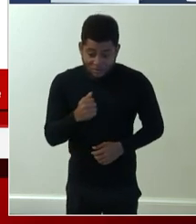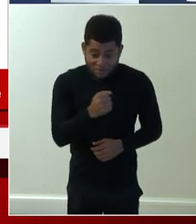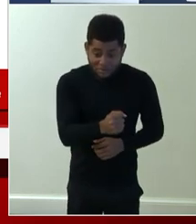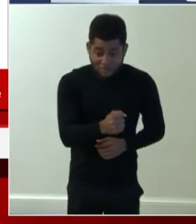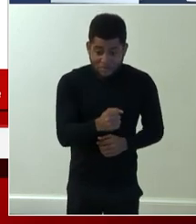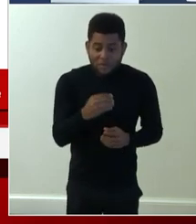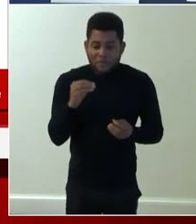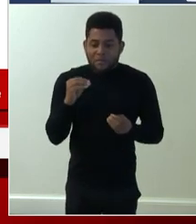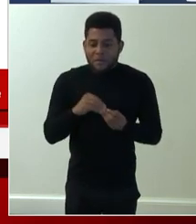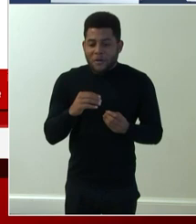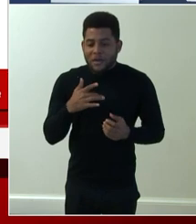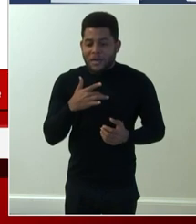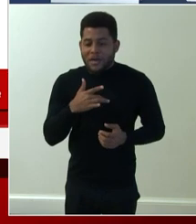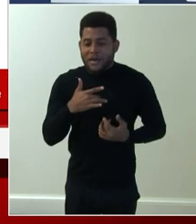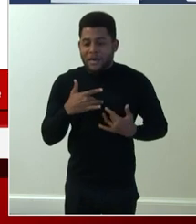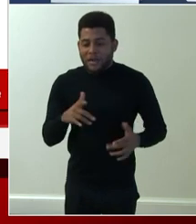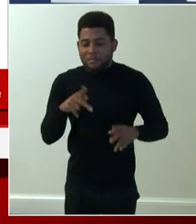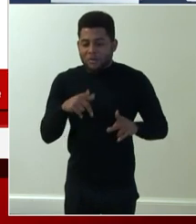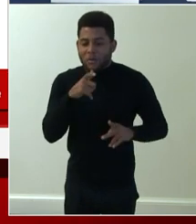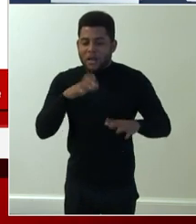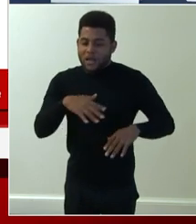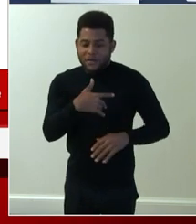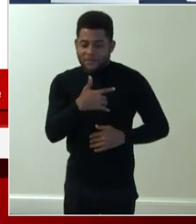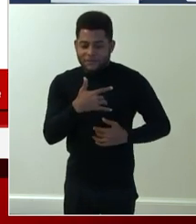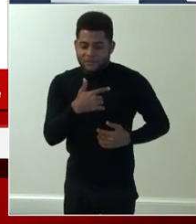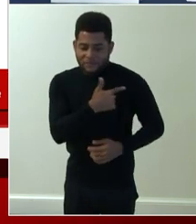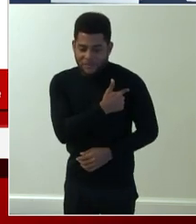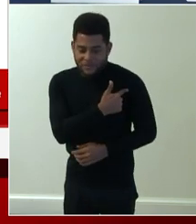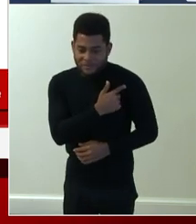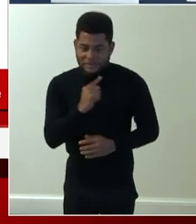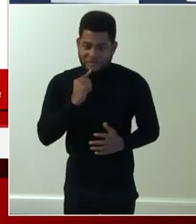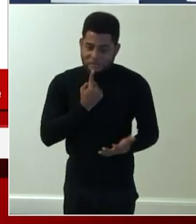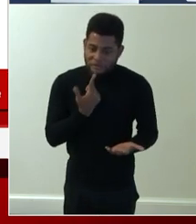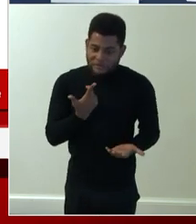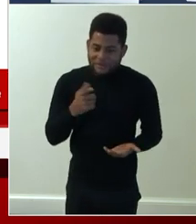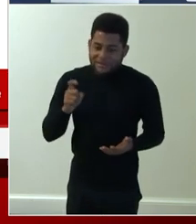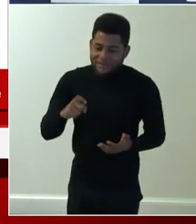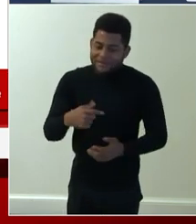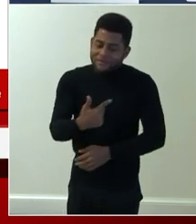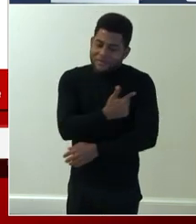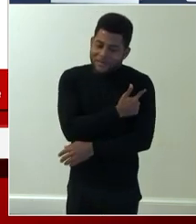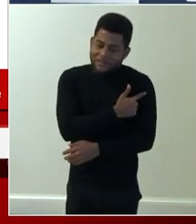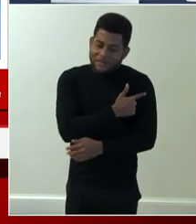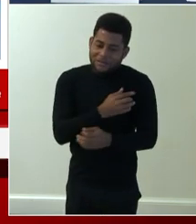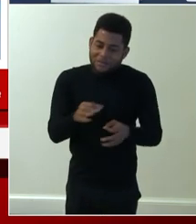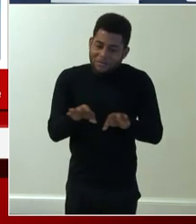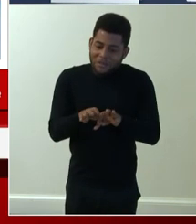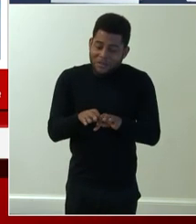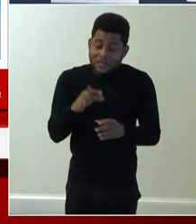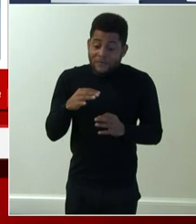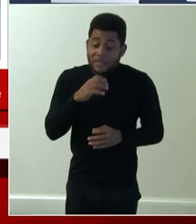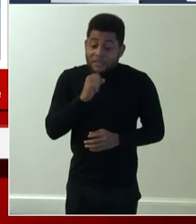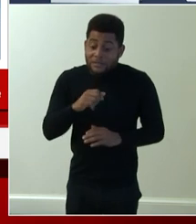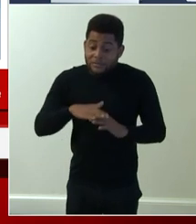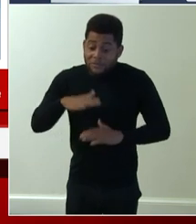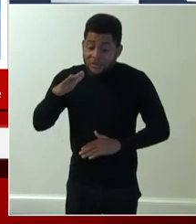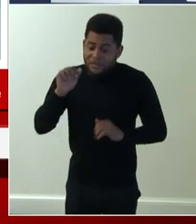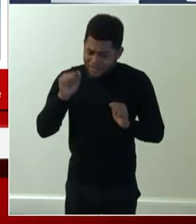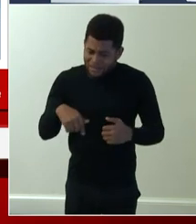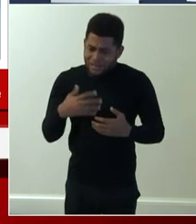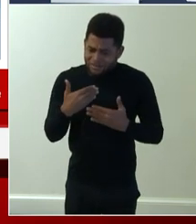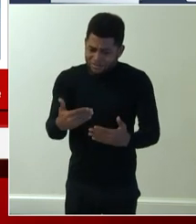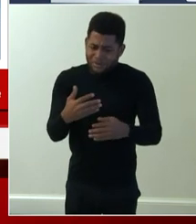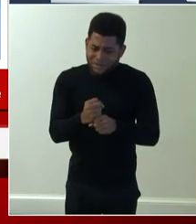the vaccinated. So vaccines are still the tool. It is critical if you are age 5 and over, get vaccinated